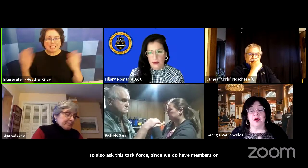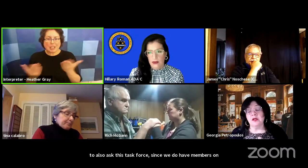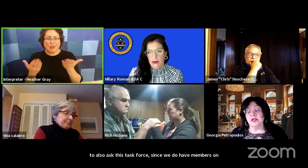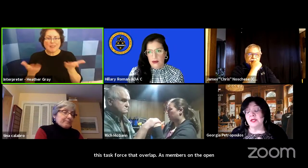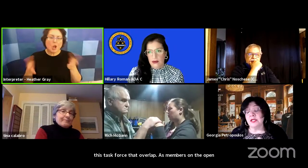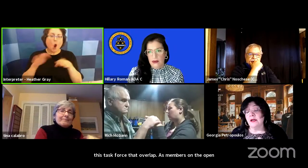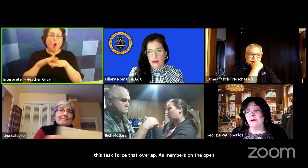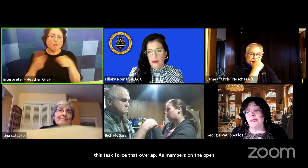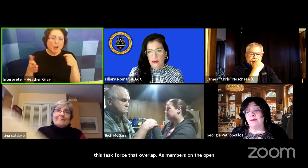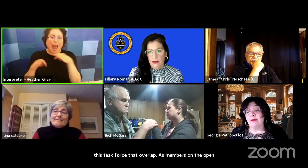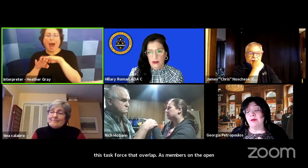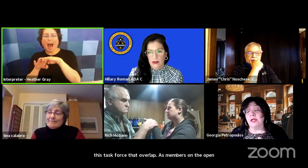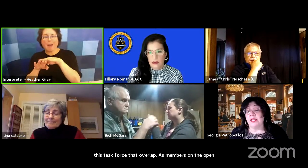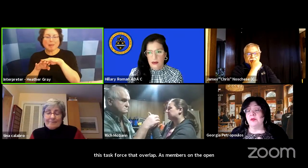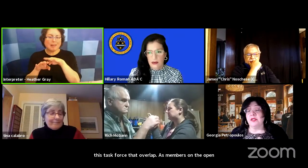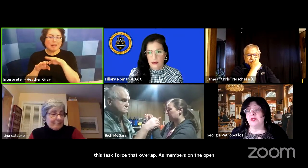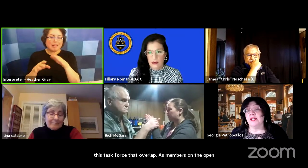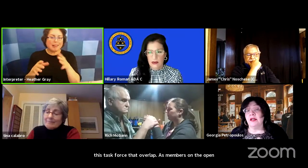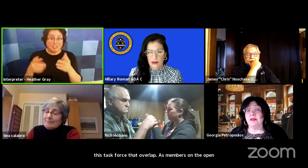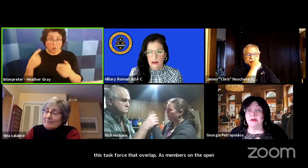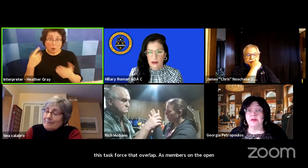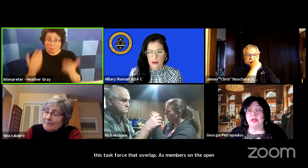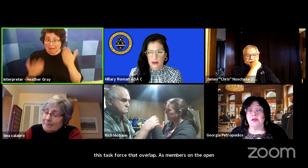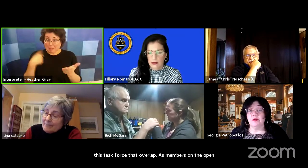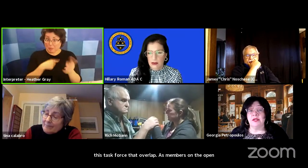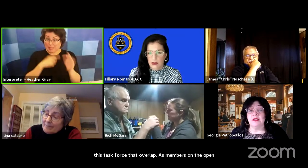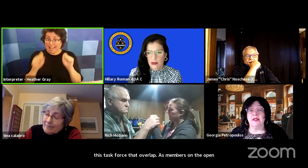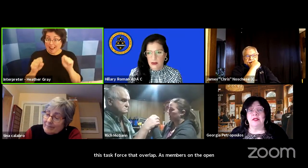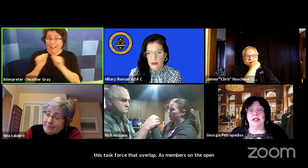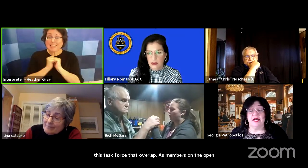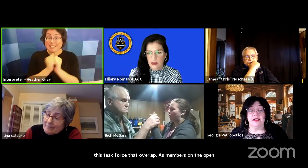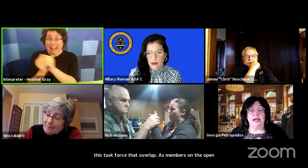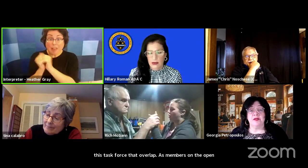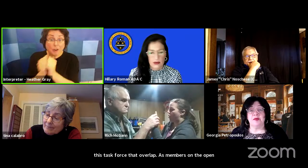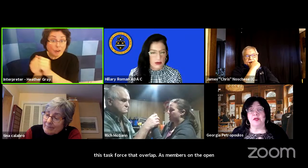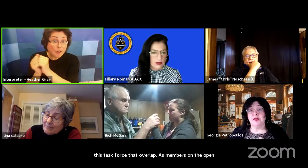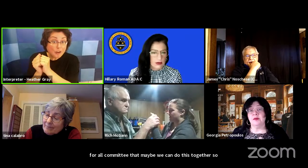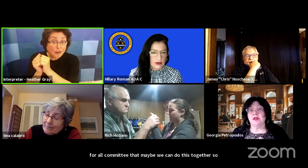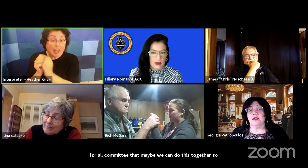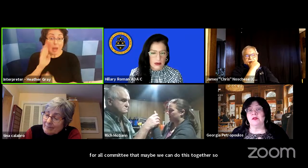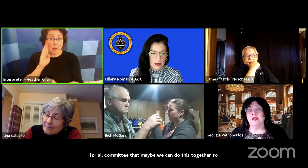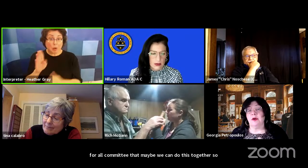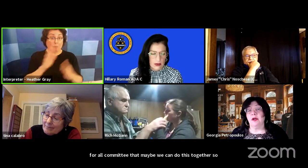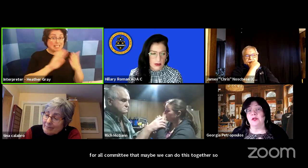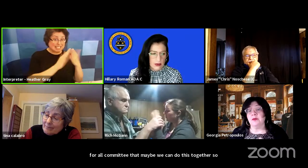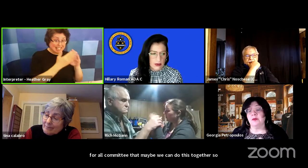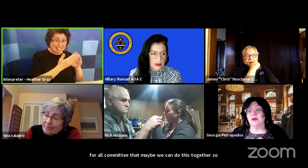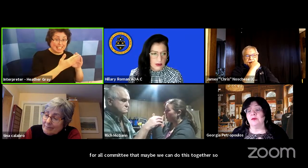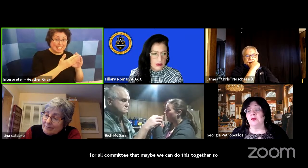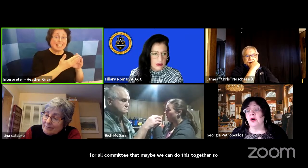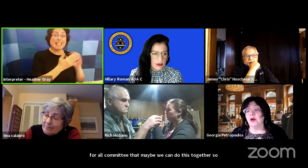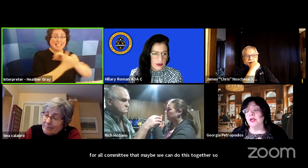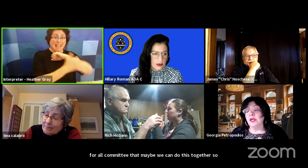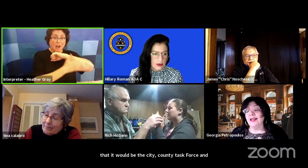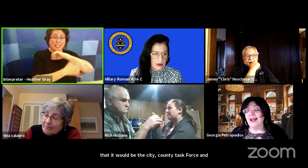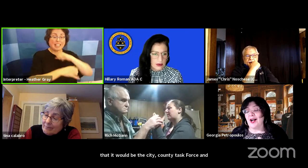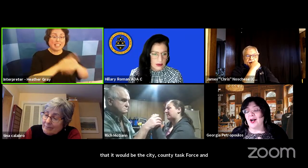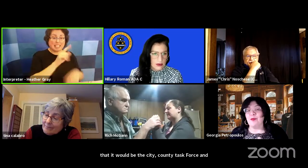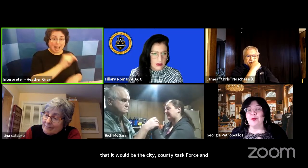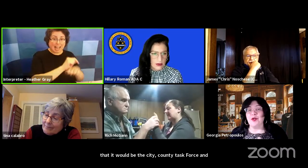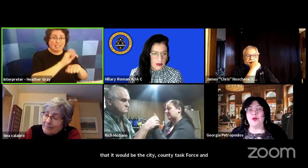on the Oakland for All committee, that maybe we can do this together so that it would be the City County Task Force on Disabilities in partnership with Oakland for